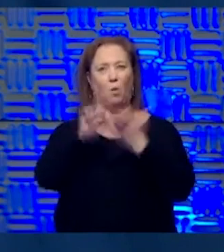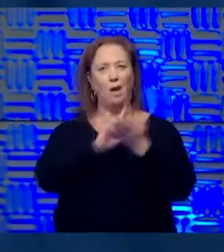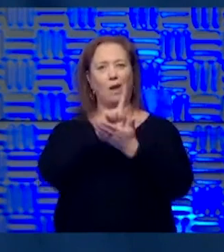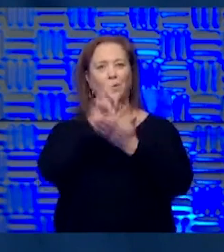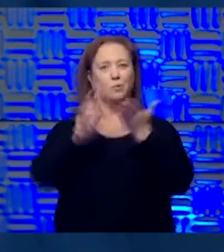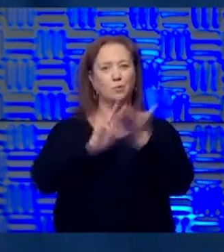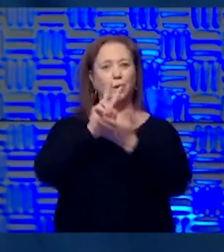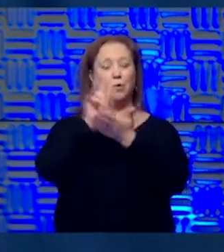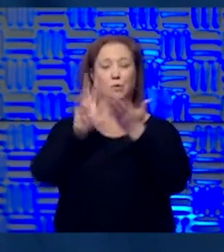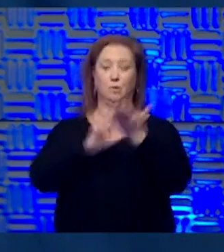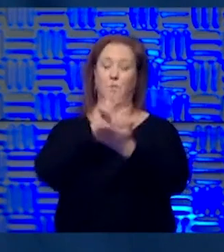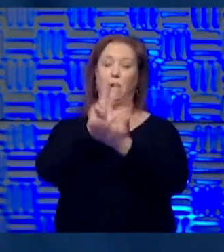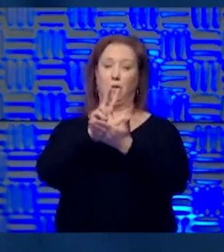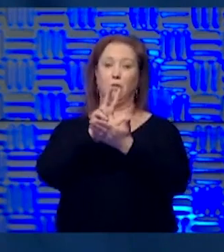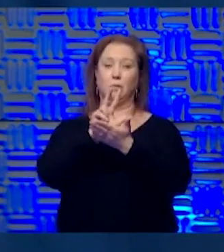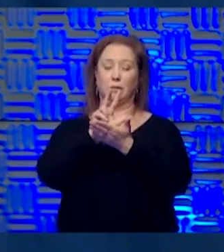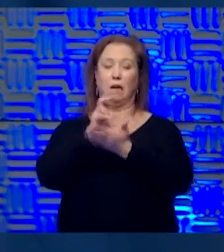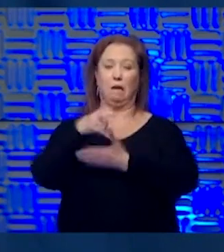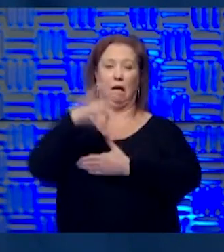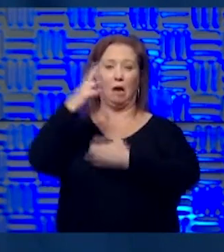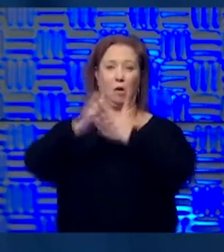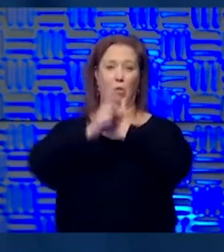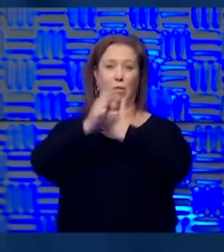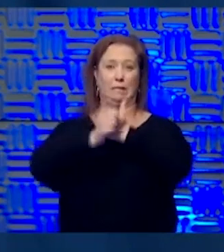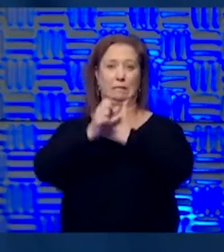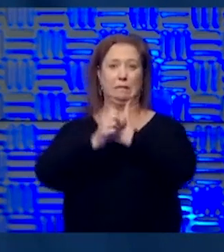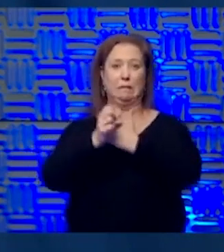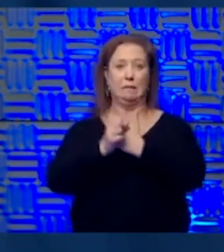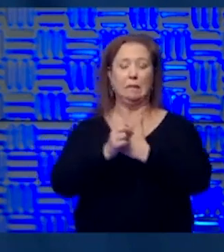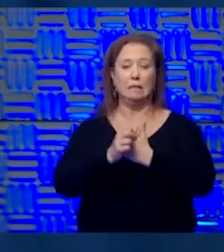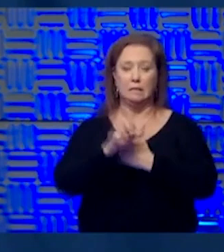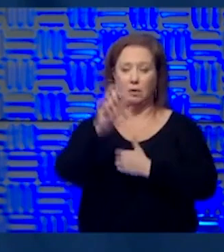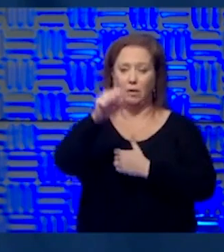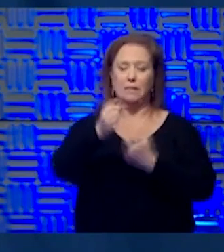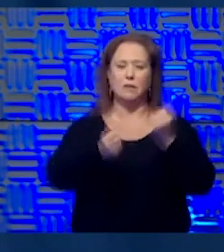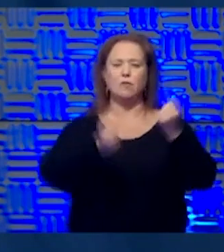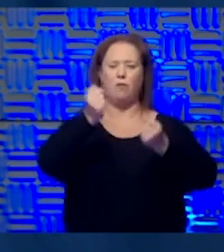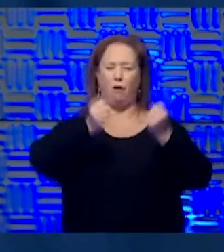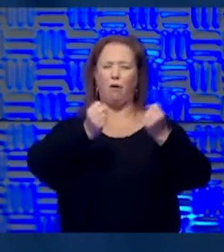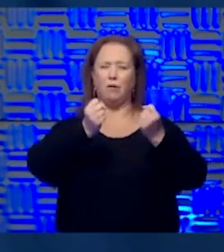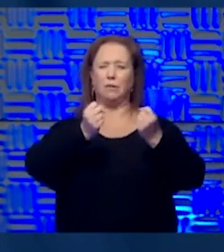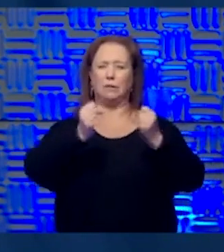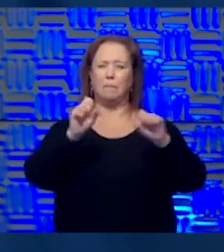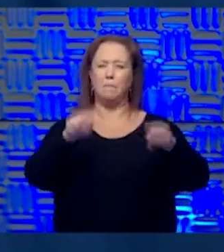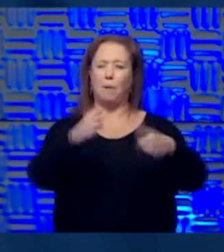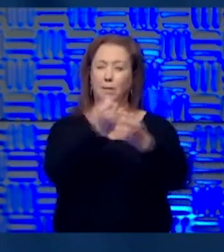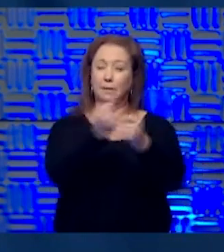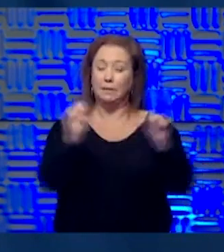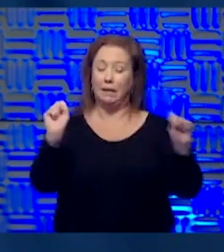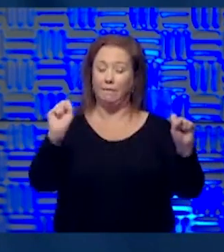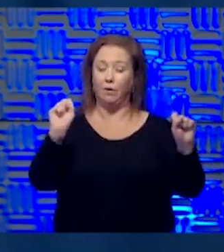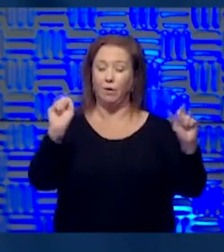three certainly lends to higher risk as well. So absolutely, car is probably safer than